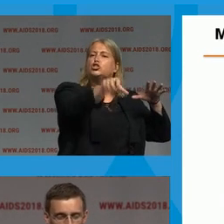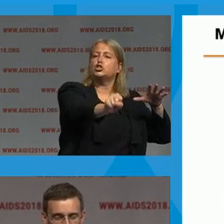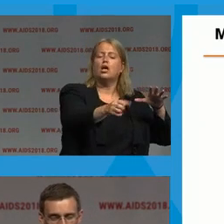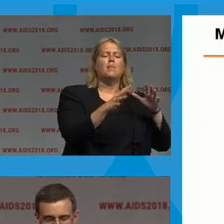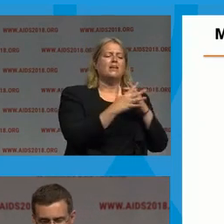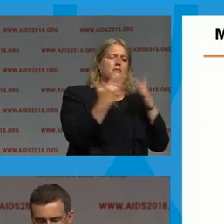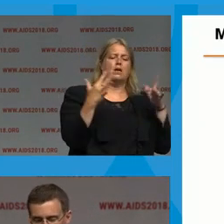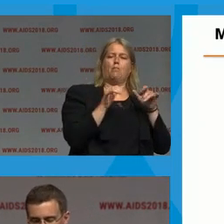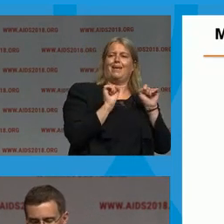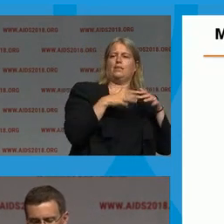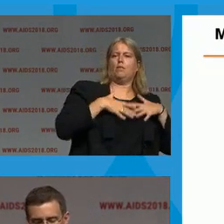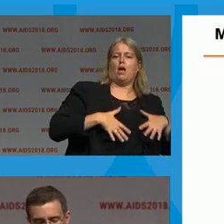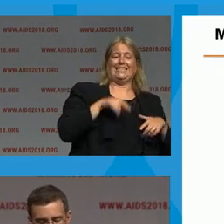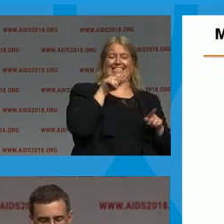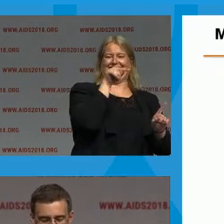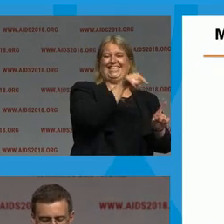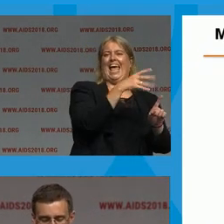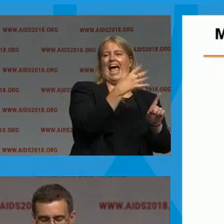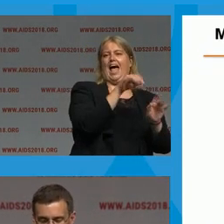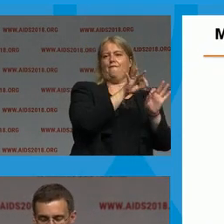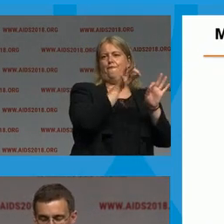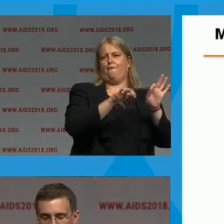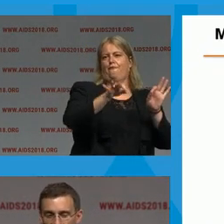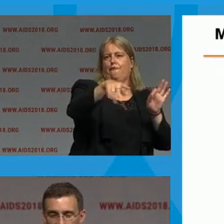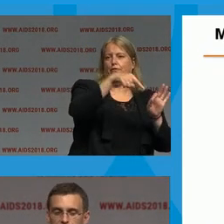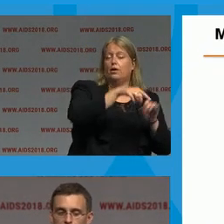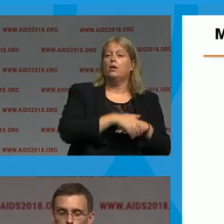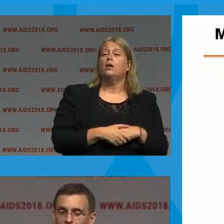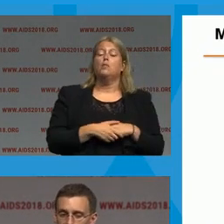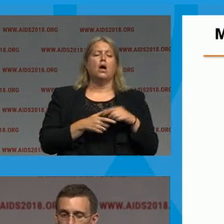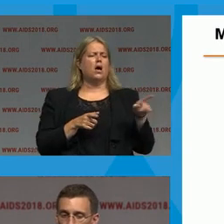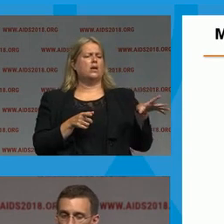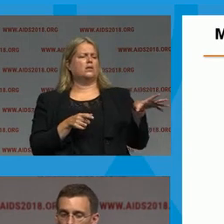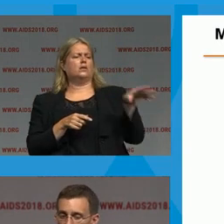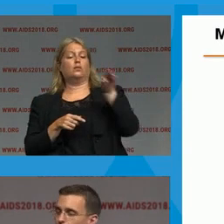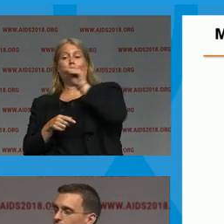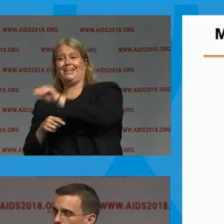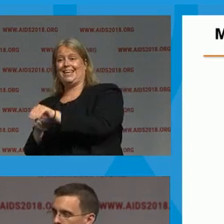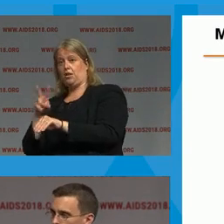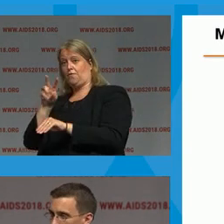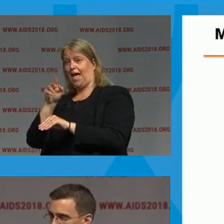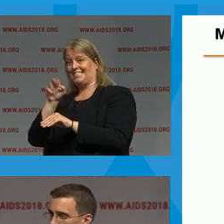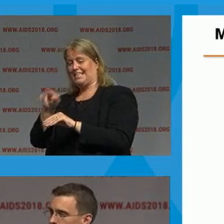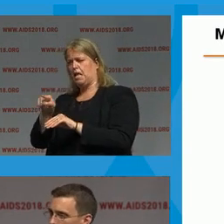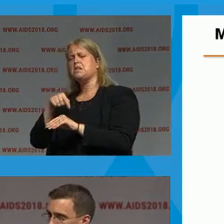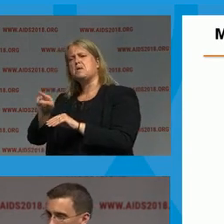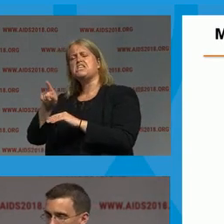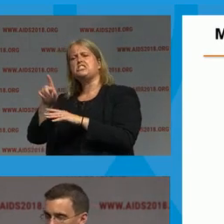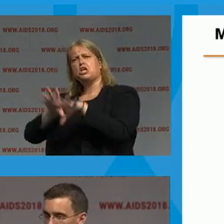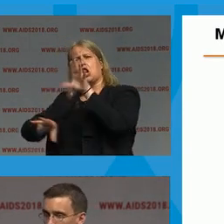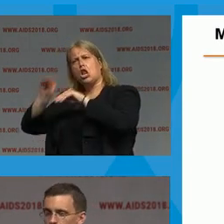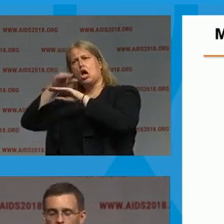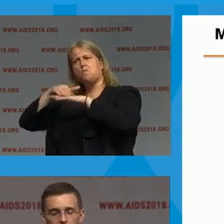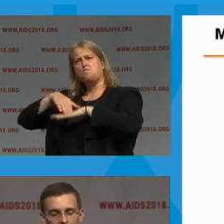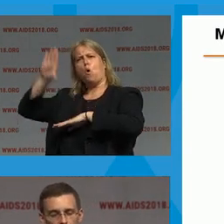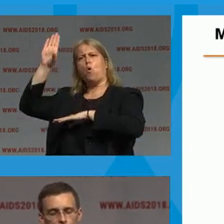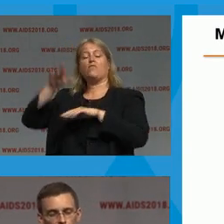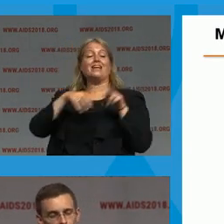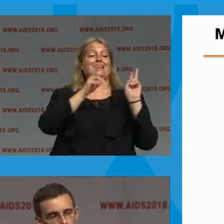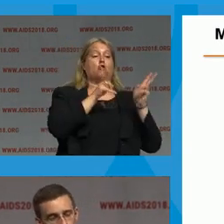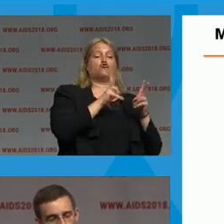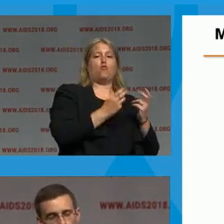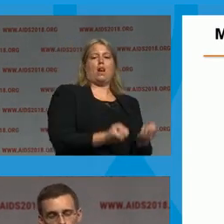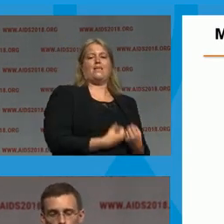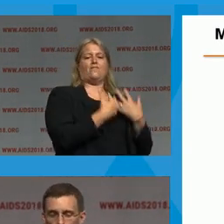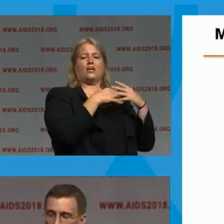have this feature. So we think that to elicit this with a vaccine, we might have to learn more about how these are elicited in natural infection and develop